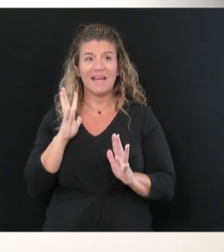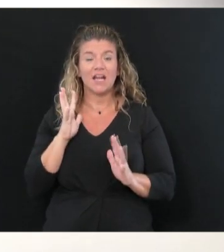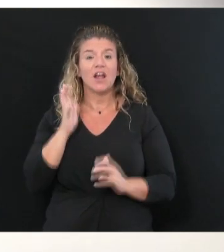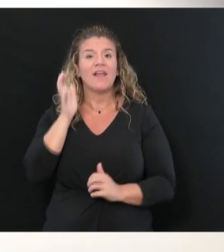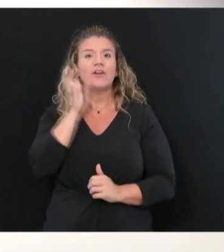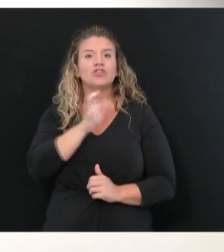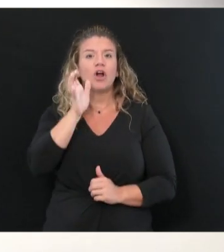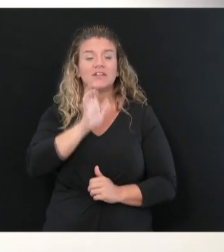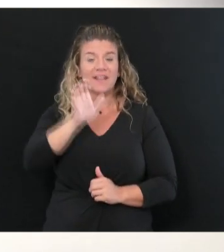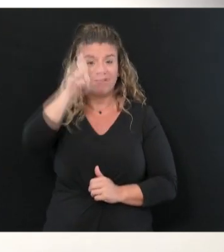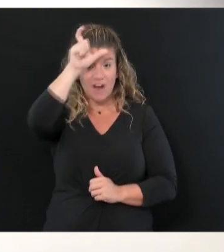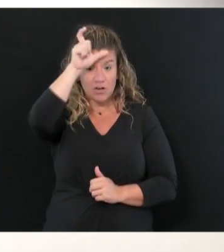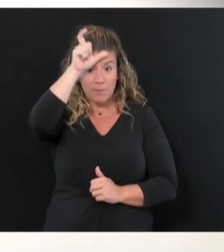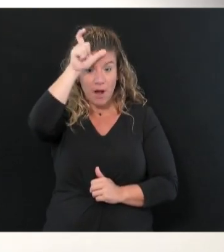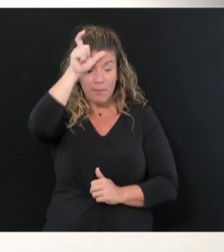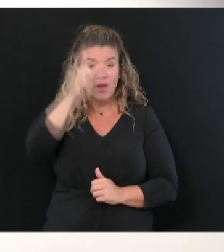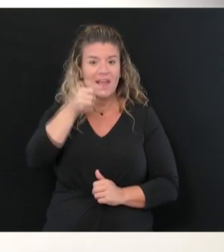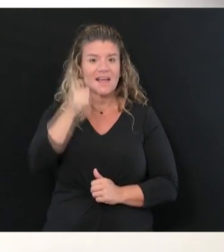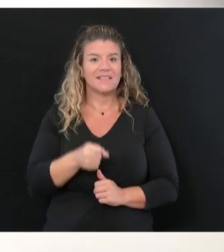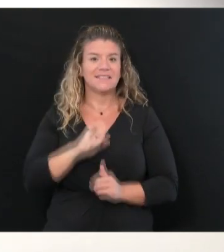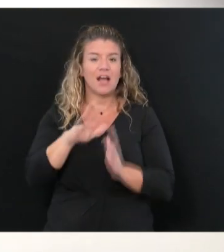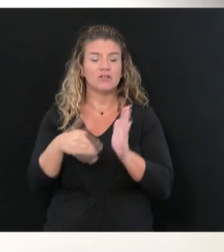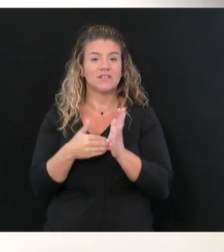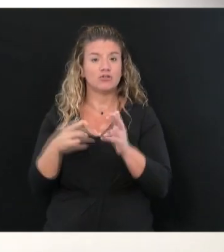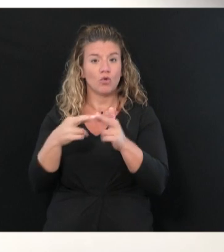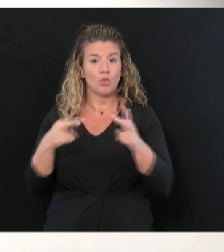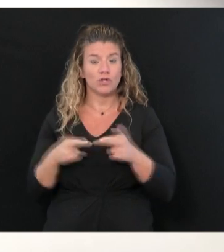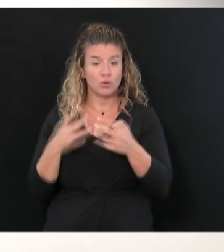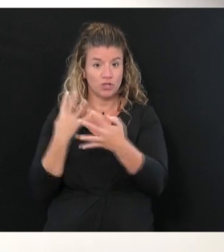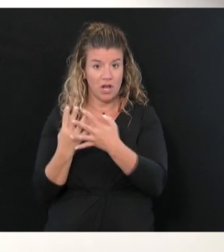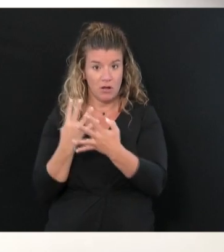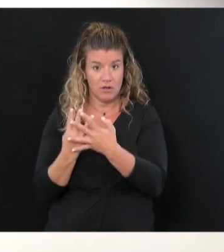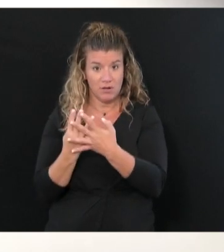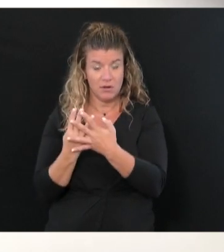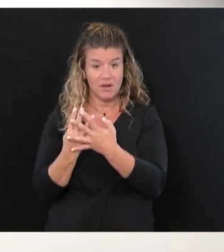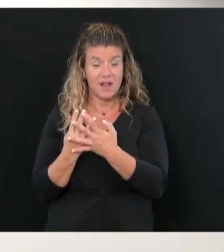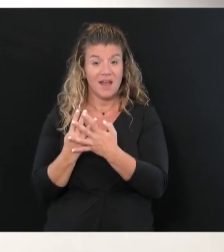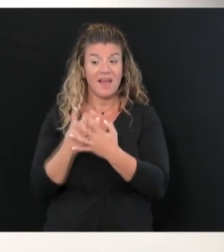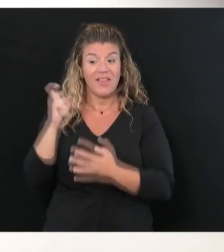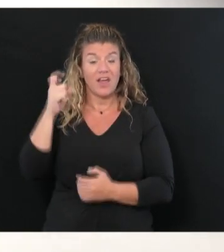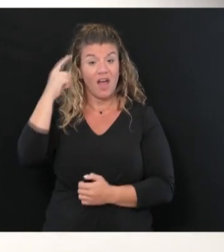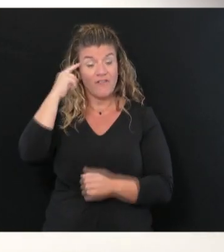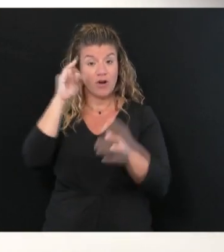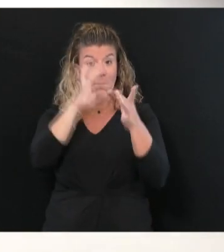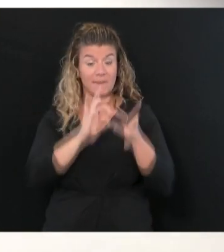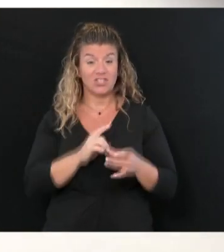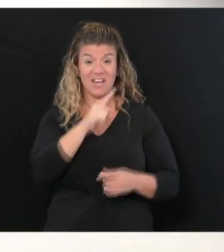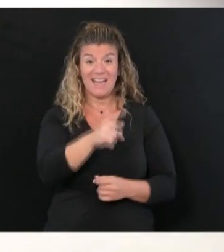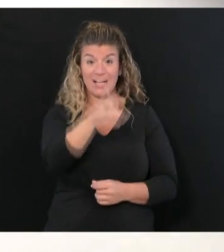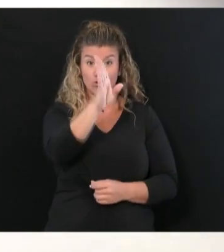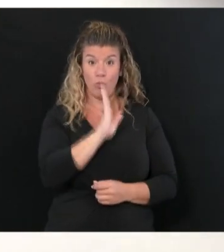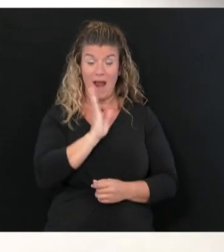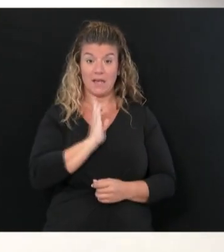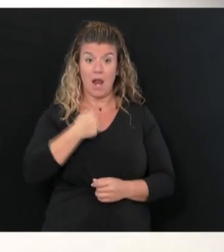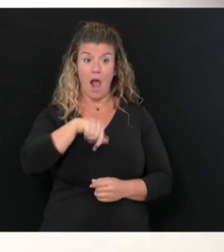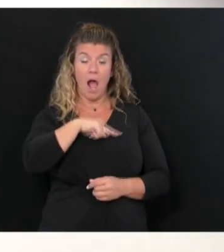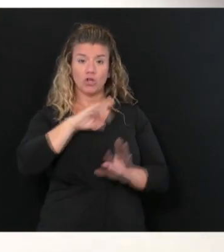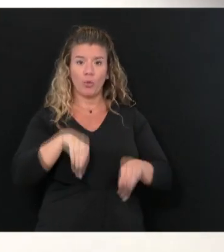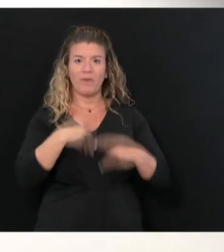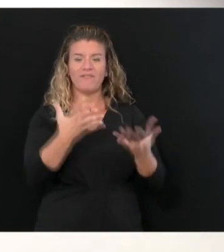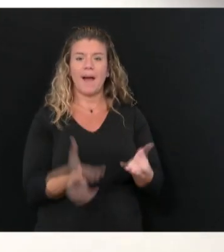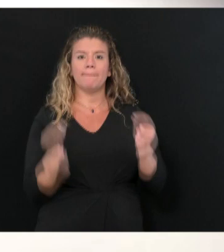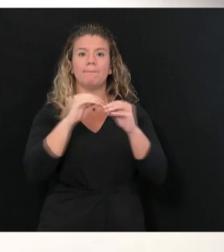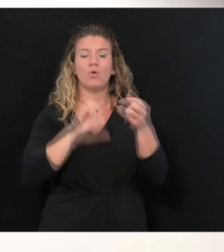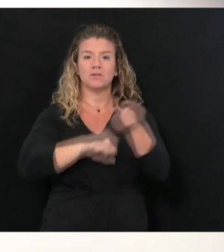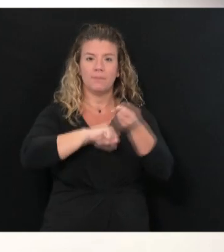Fire Department as well as South Central Regional Jail. As the governor mentioned, he's directed us to provide additional support